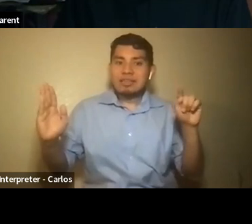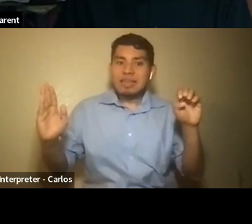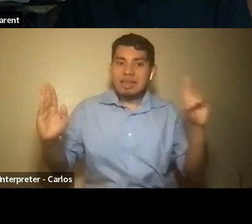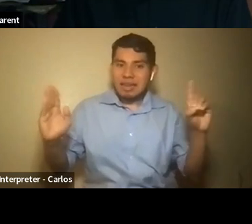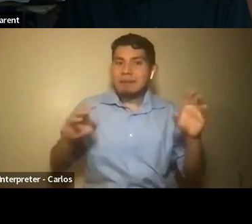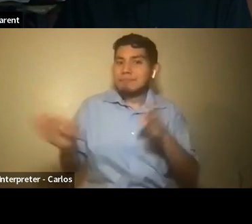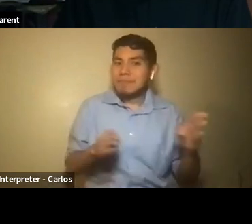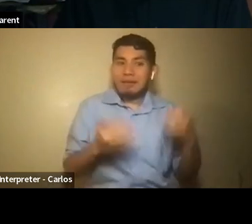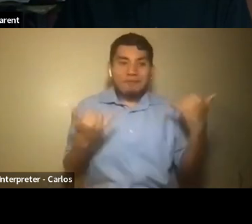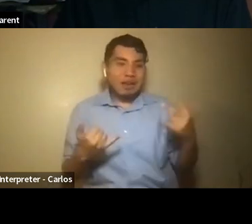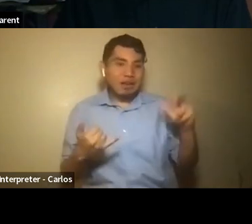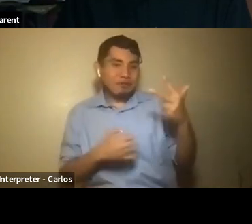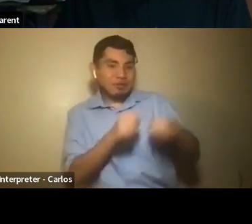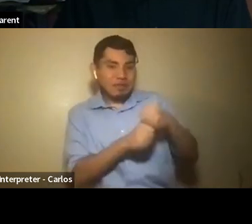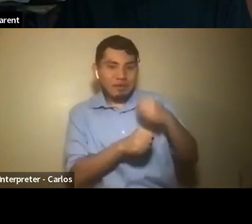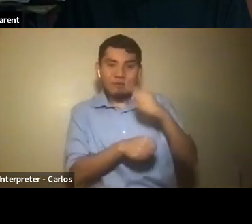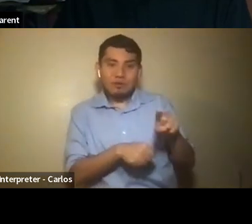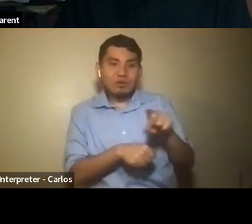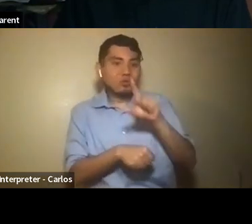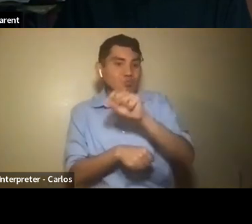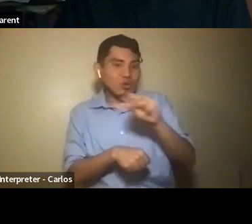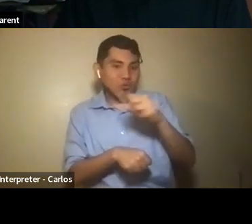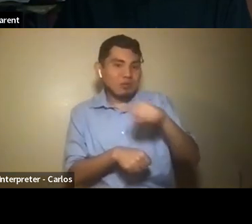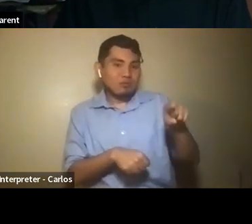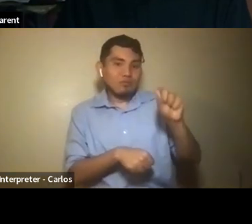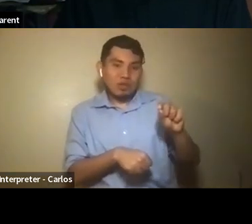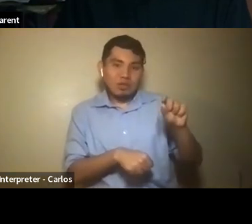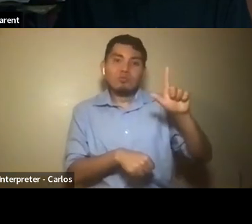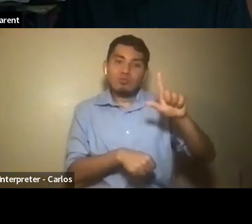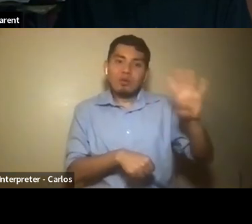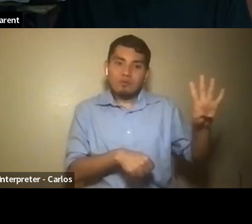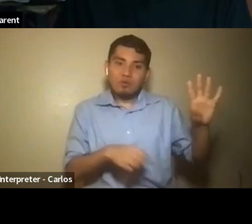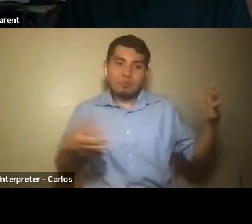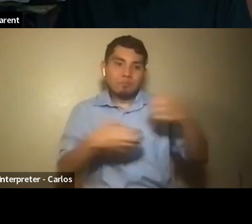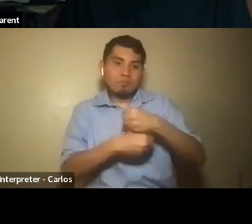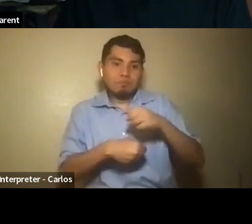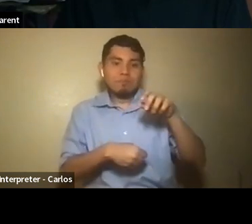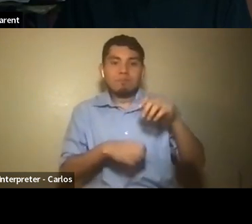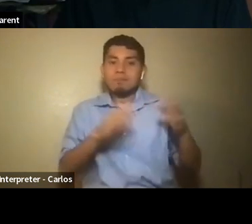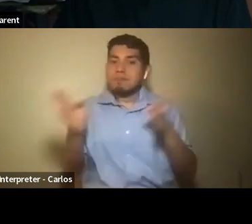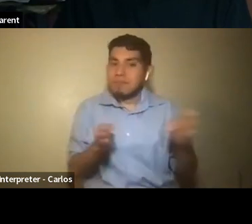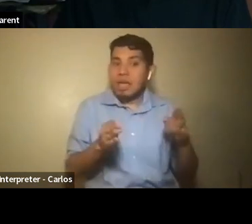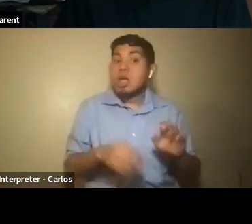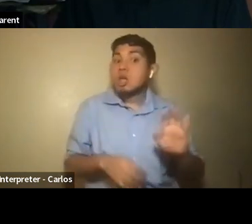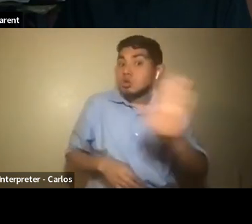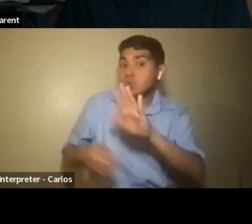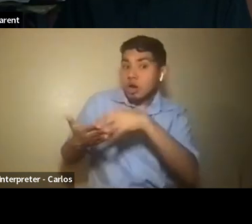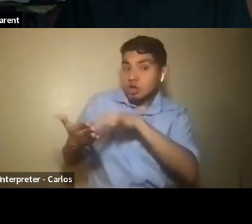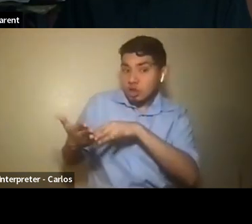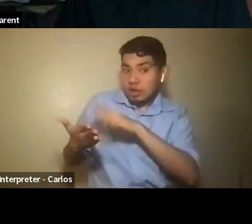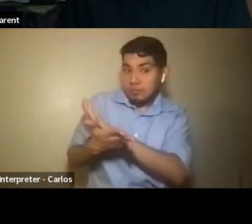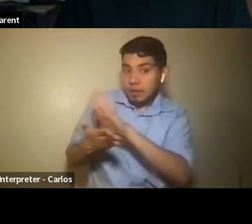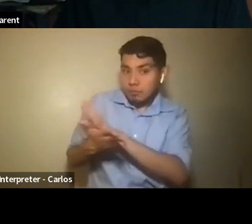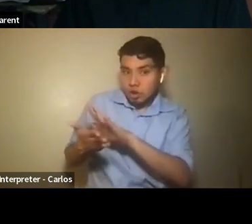year of the 2020-24 consolidated plan. You have within your agenda packets a